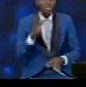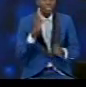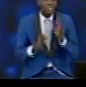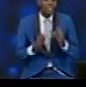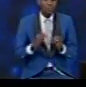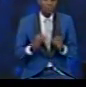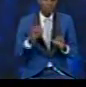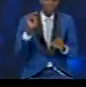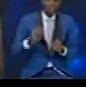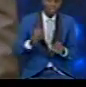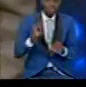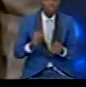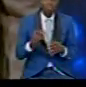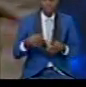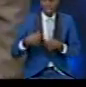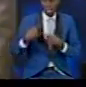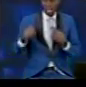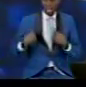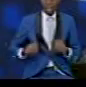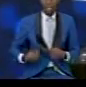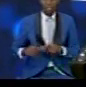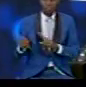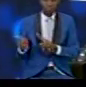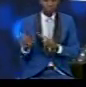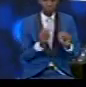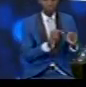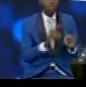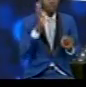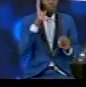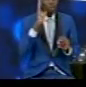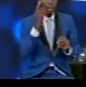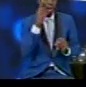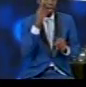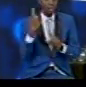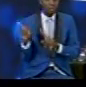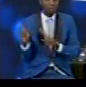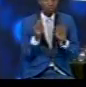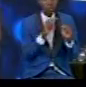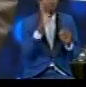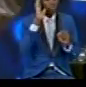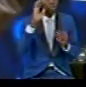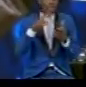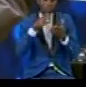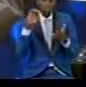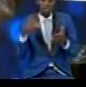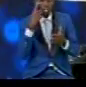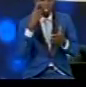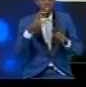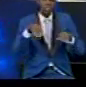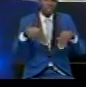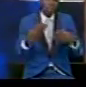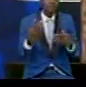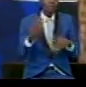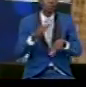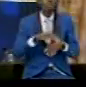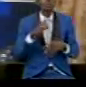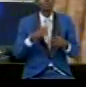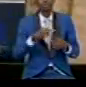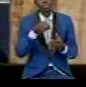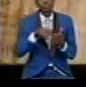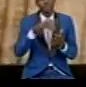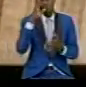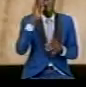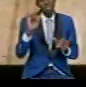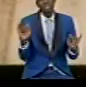eye transplant, they would have plugged out their eyes and they would have given unto him. The same thing